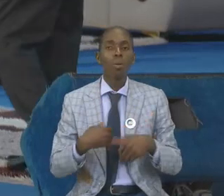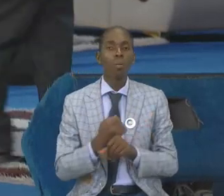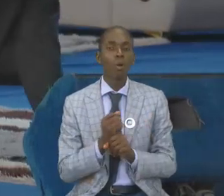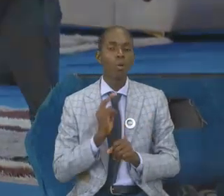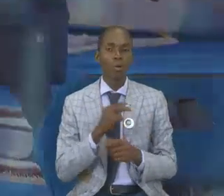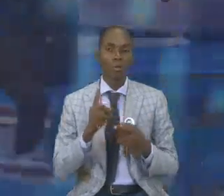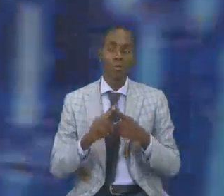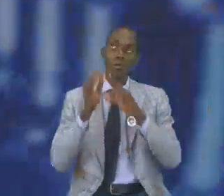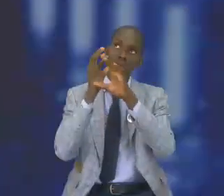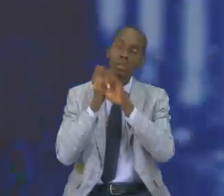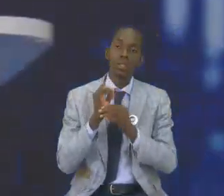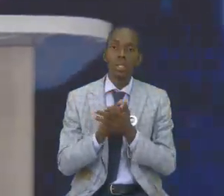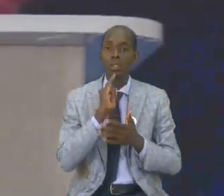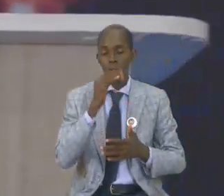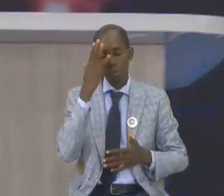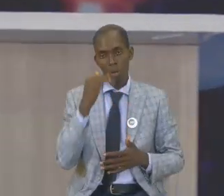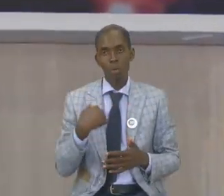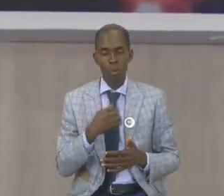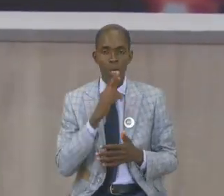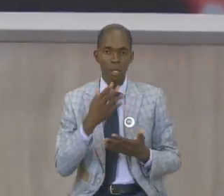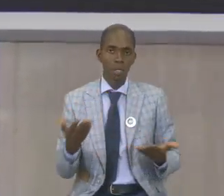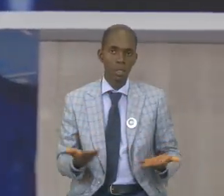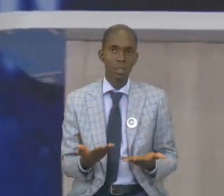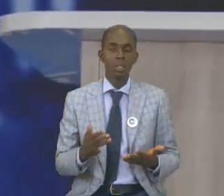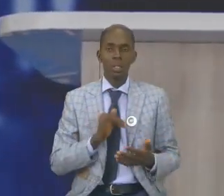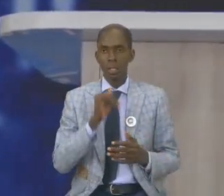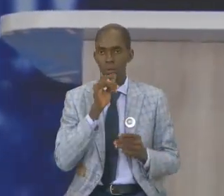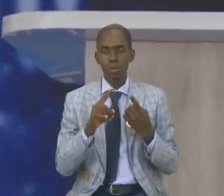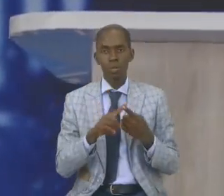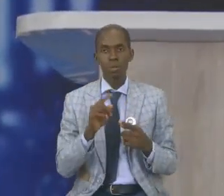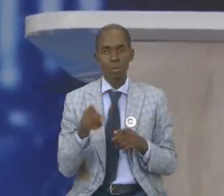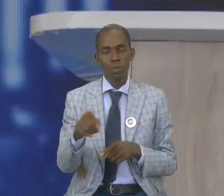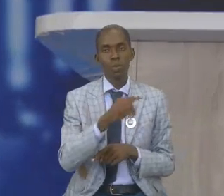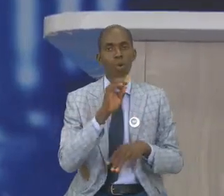we're here. I'm talking to you today on reproducing